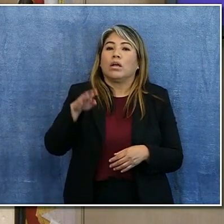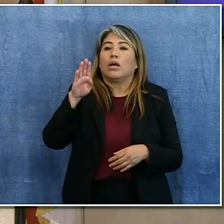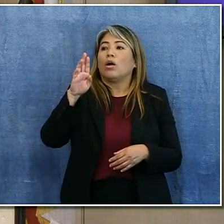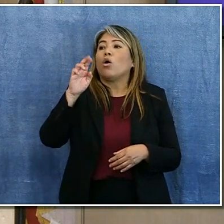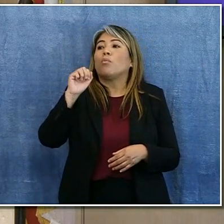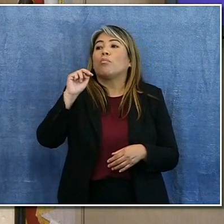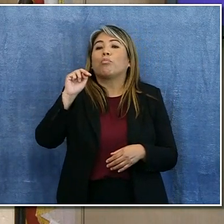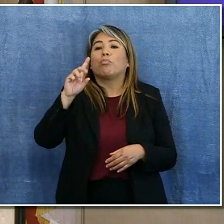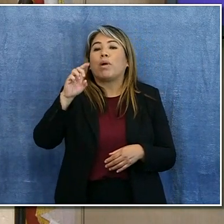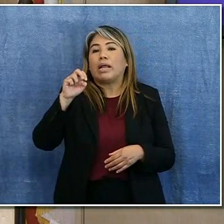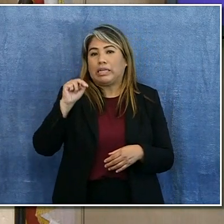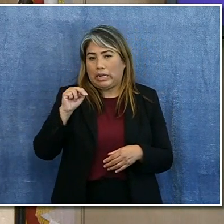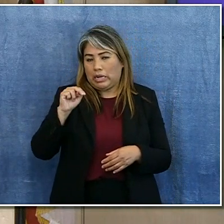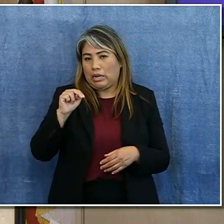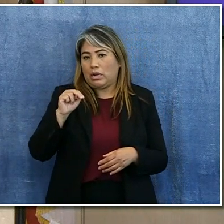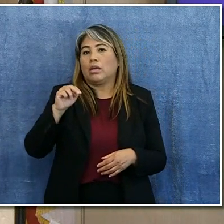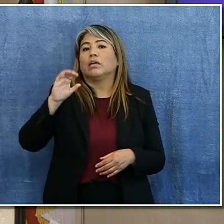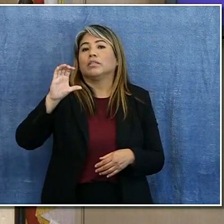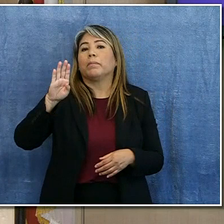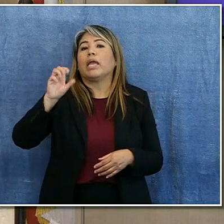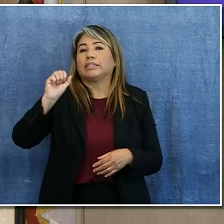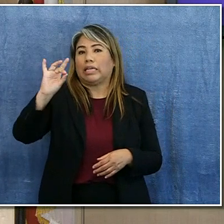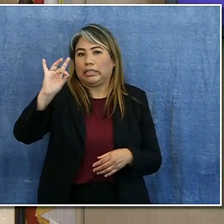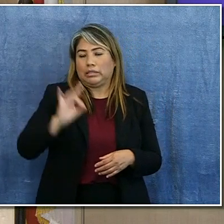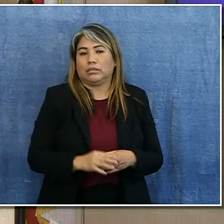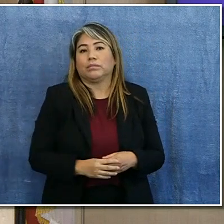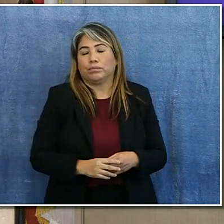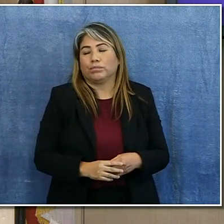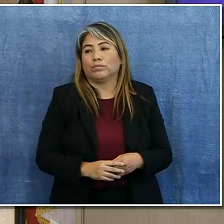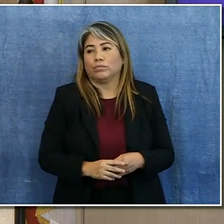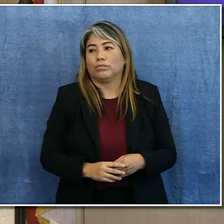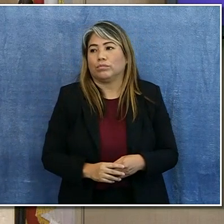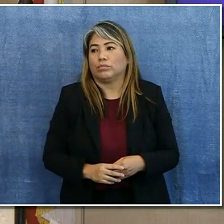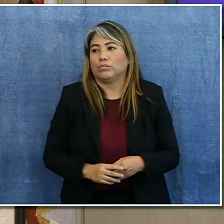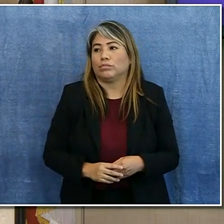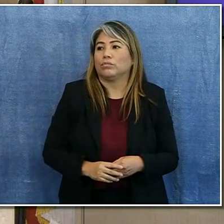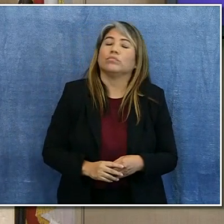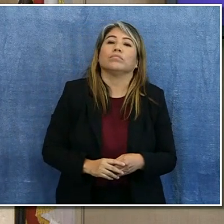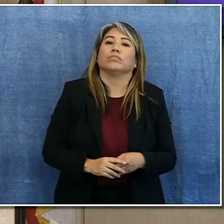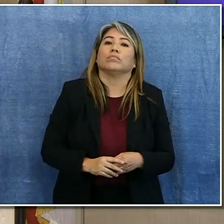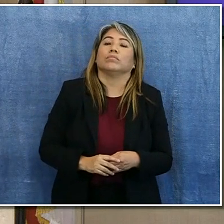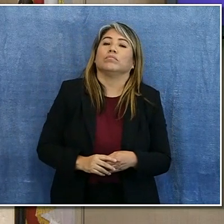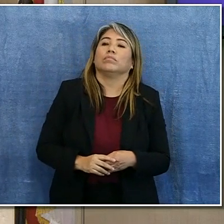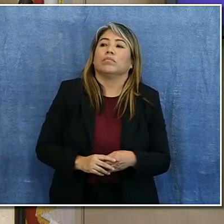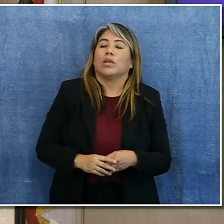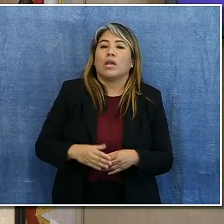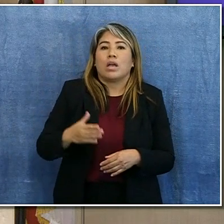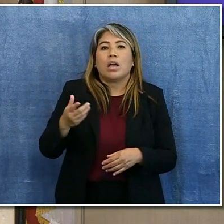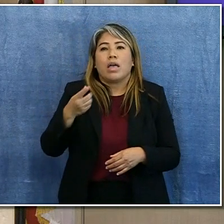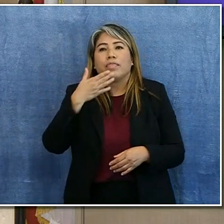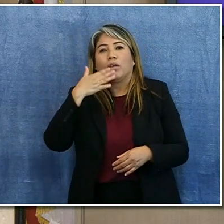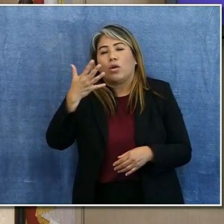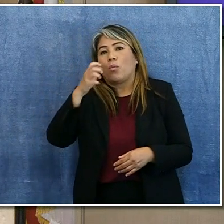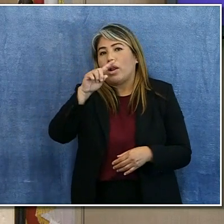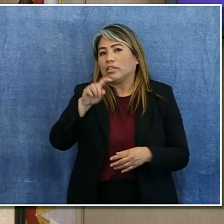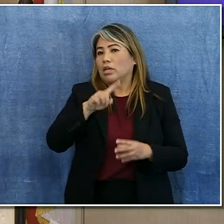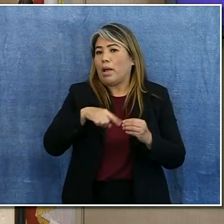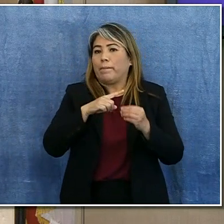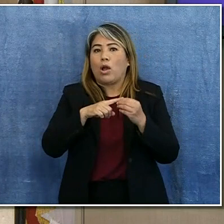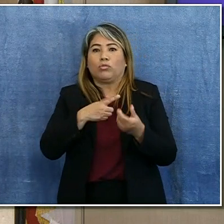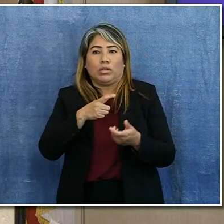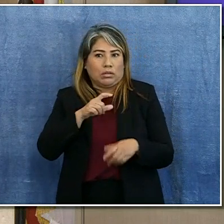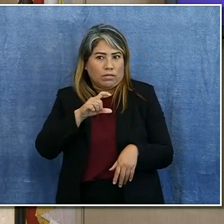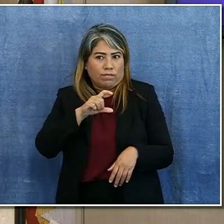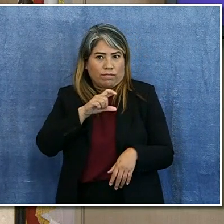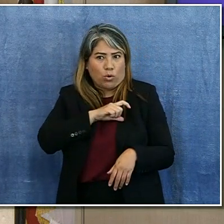This next question is from Brandon Lewis with CBS 8. Thank you. I'd like to ask about the enforcement funding